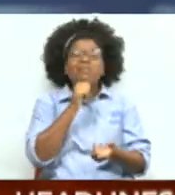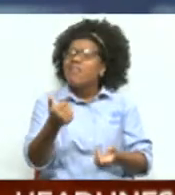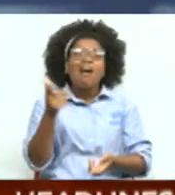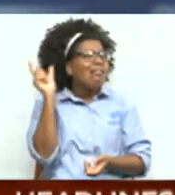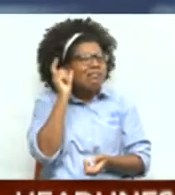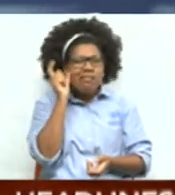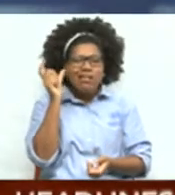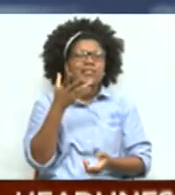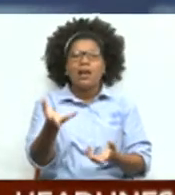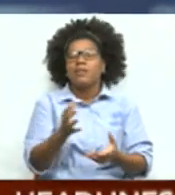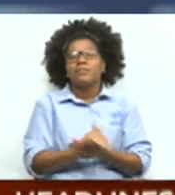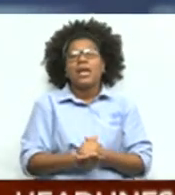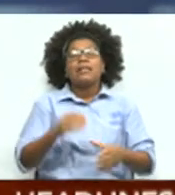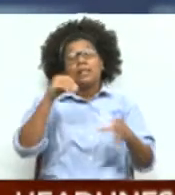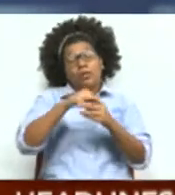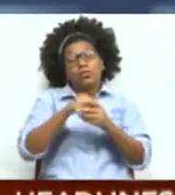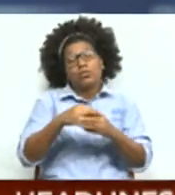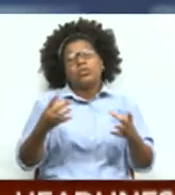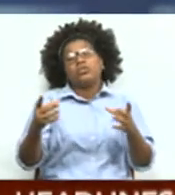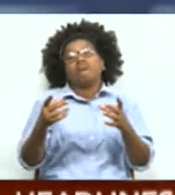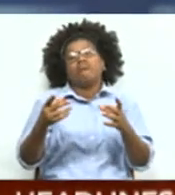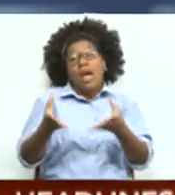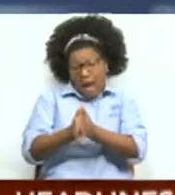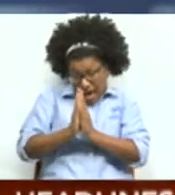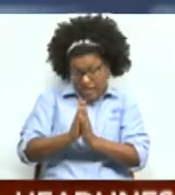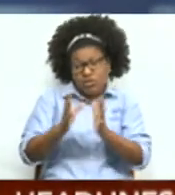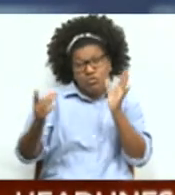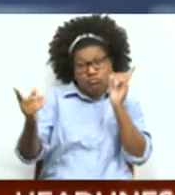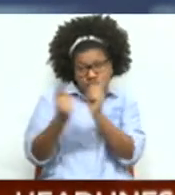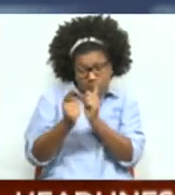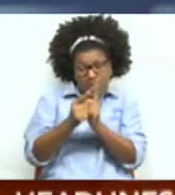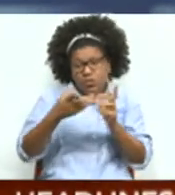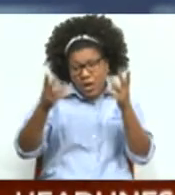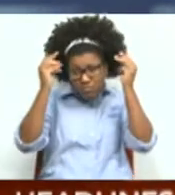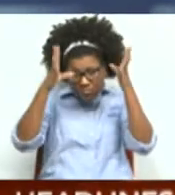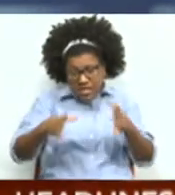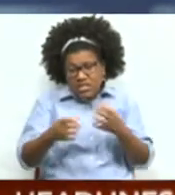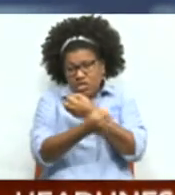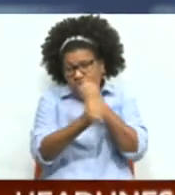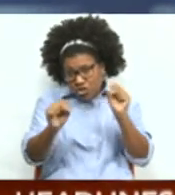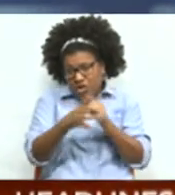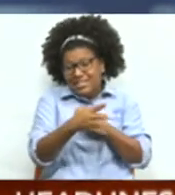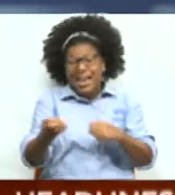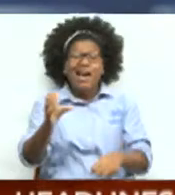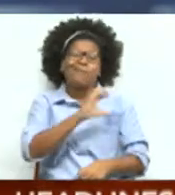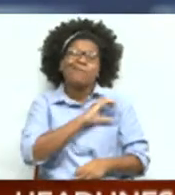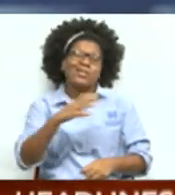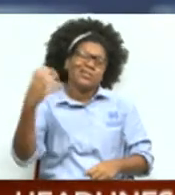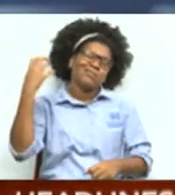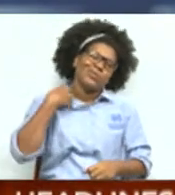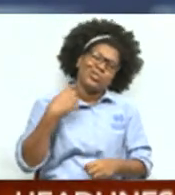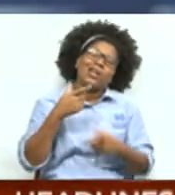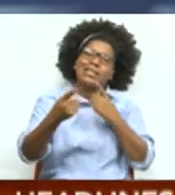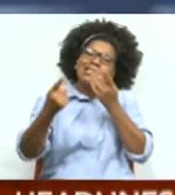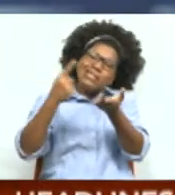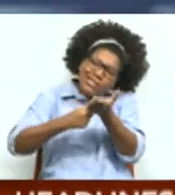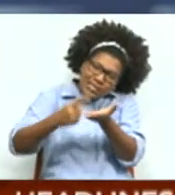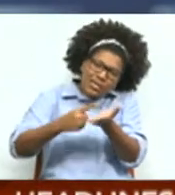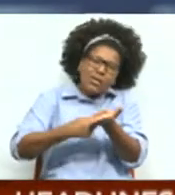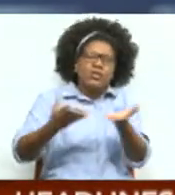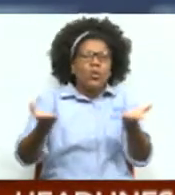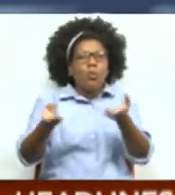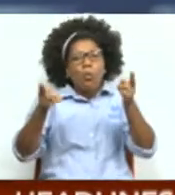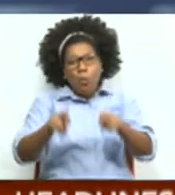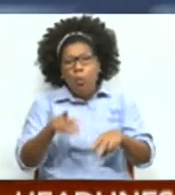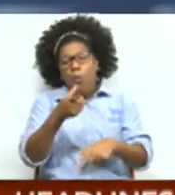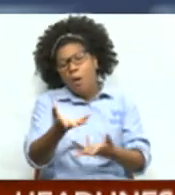meet with the National Security Minister, prison and police commissioners to discuss their poor working conditions. This as he laments that